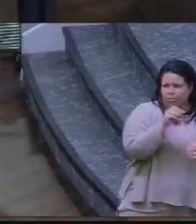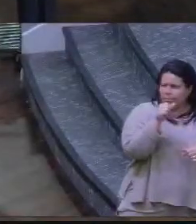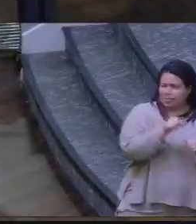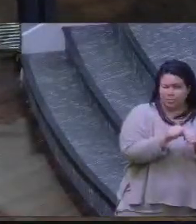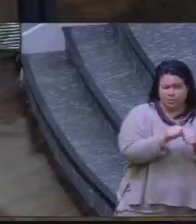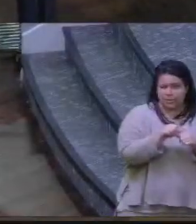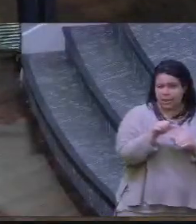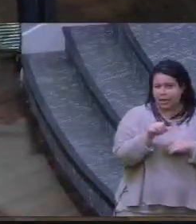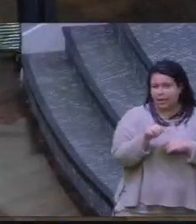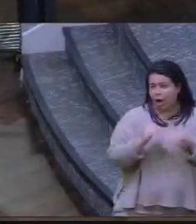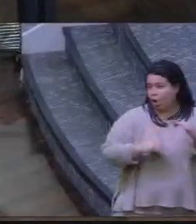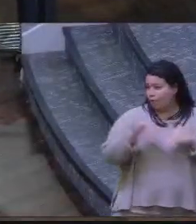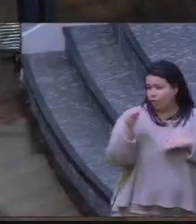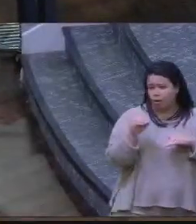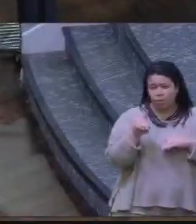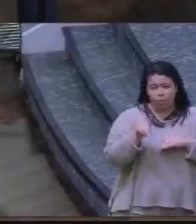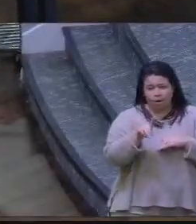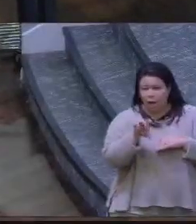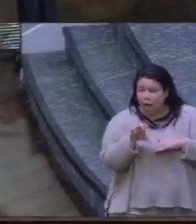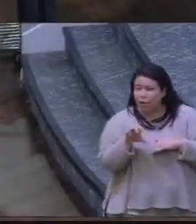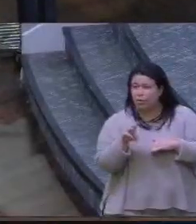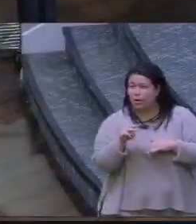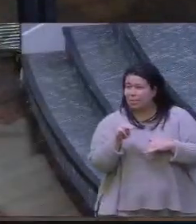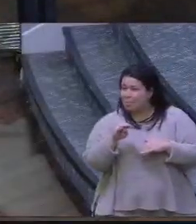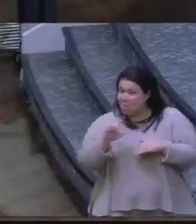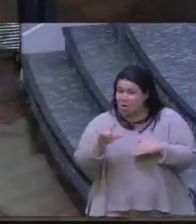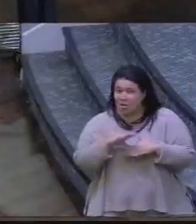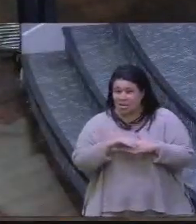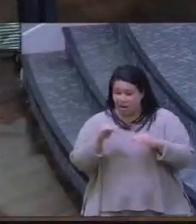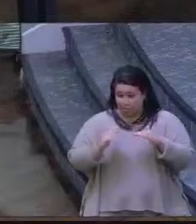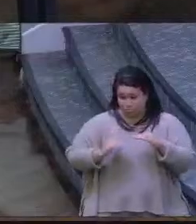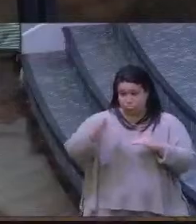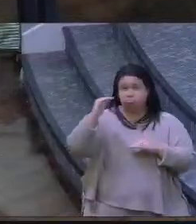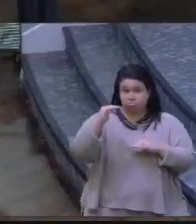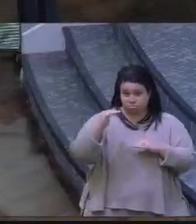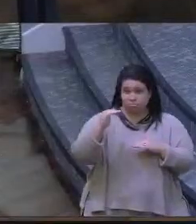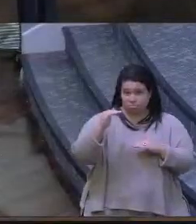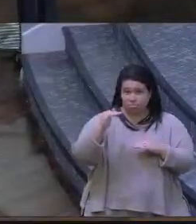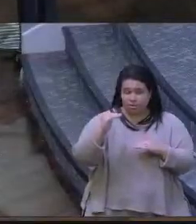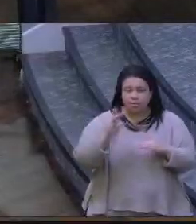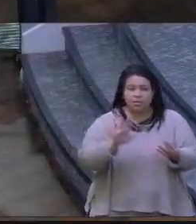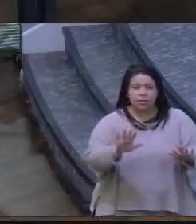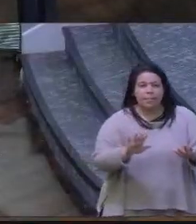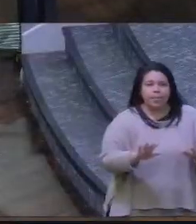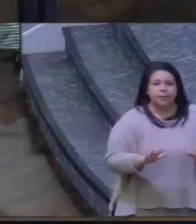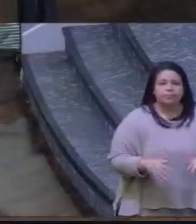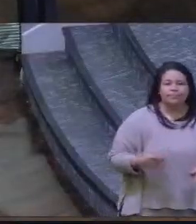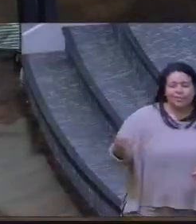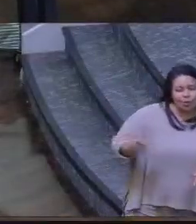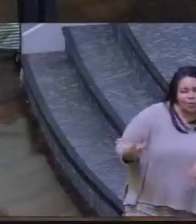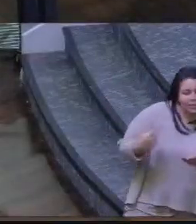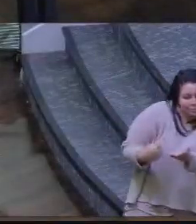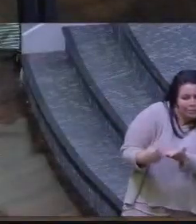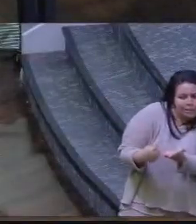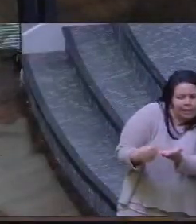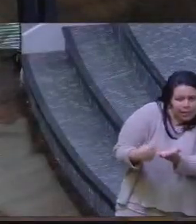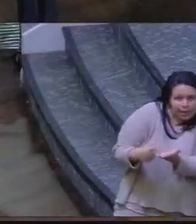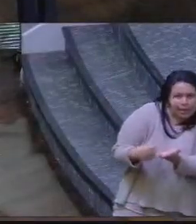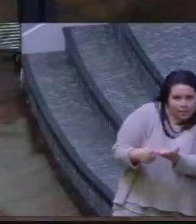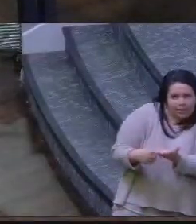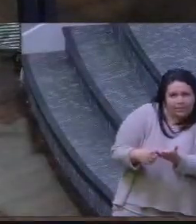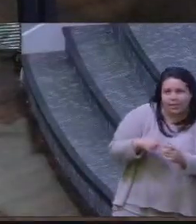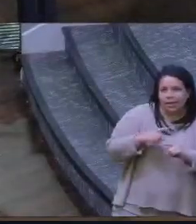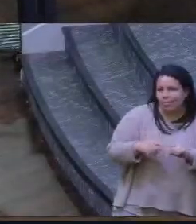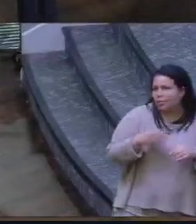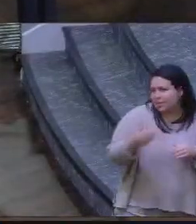million into that fund. Dr. Hooker and I have talked about it. It's actually one thing I thought about adding to our next public hearing too. I did not have that